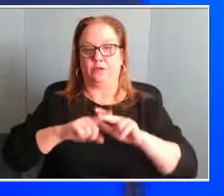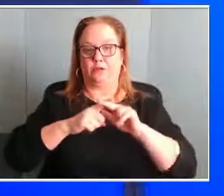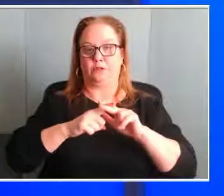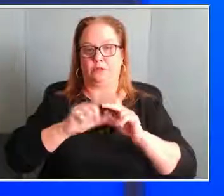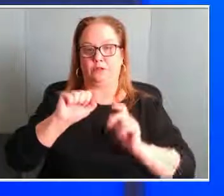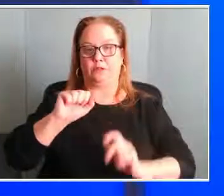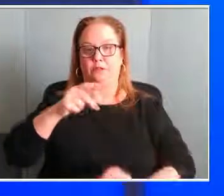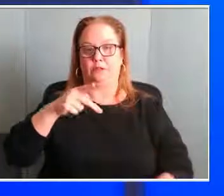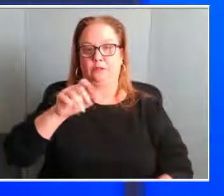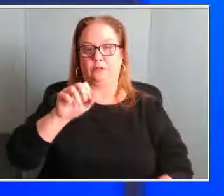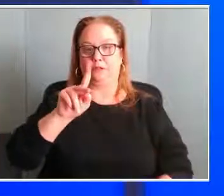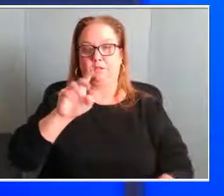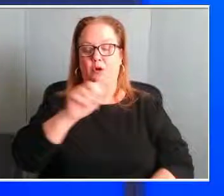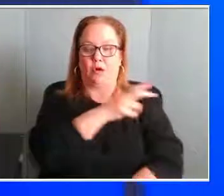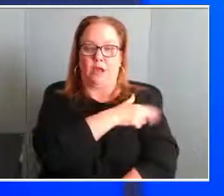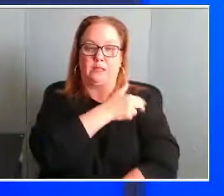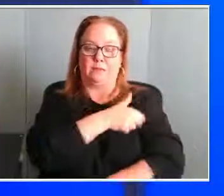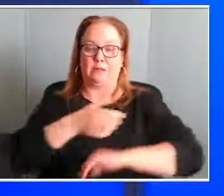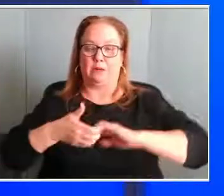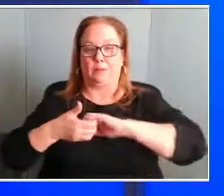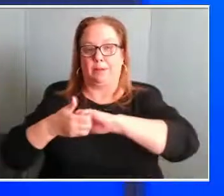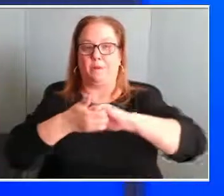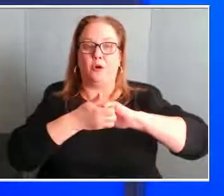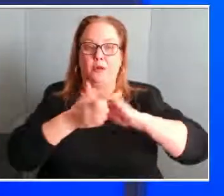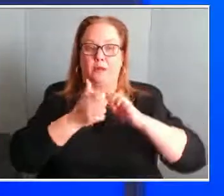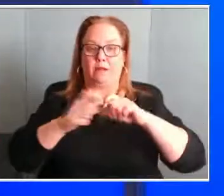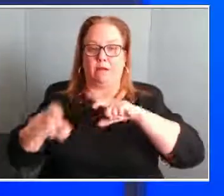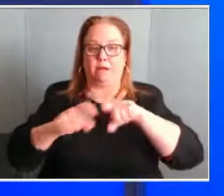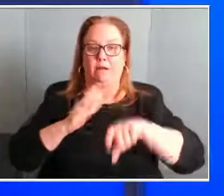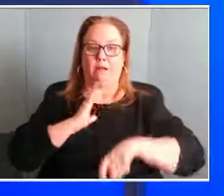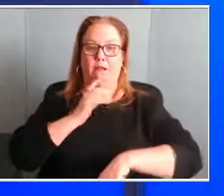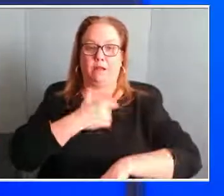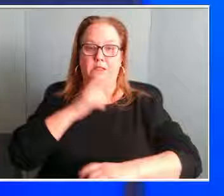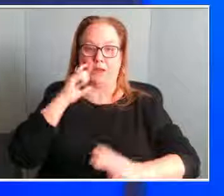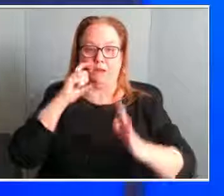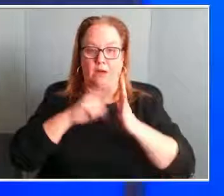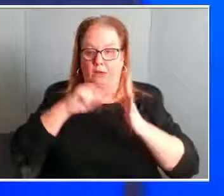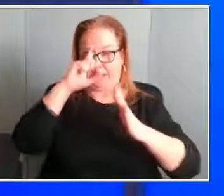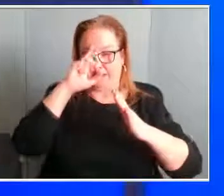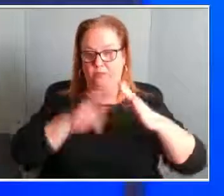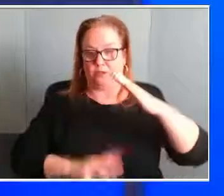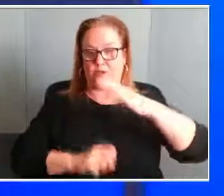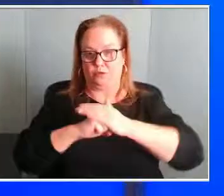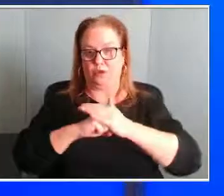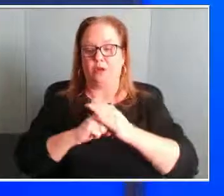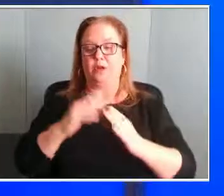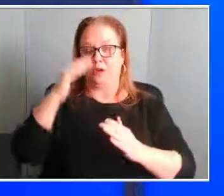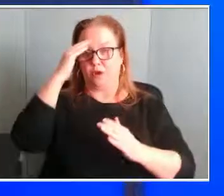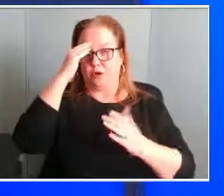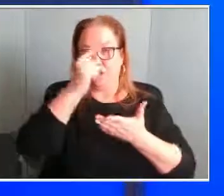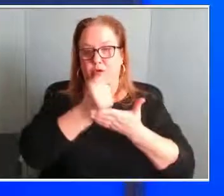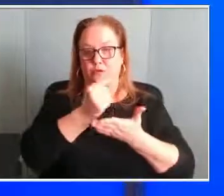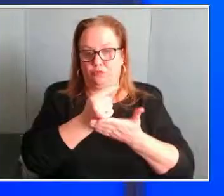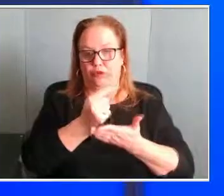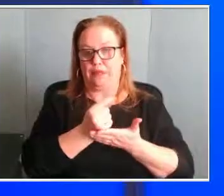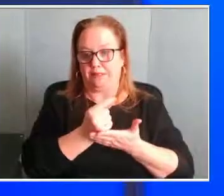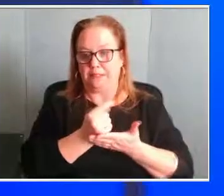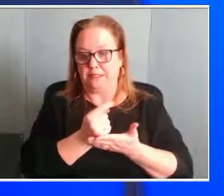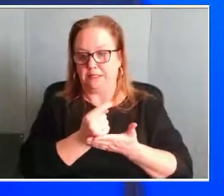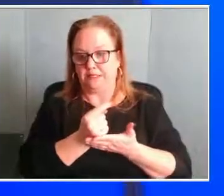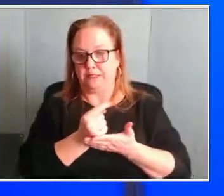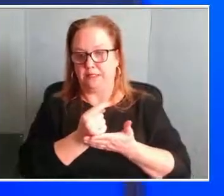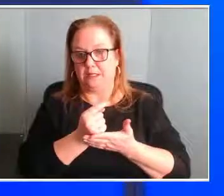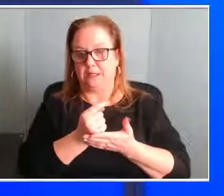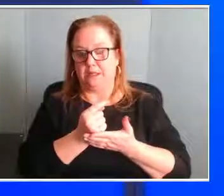and these hospitals that we work with that call us, recognize stroke, know that there's treatments. Administer